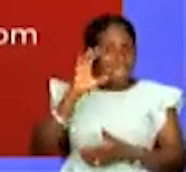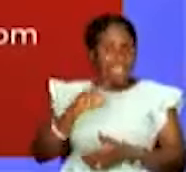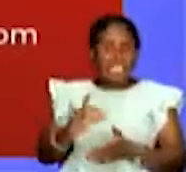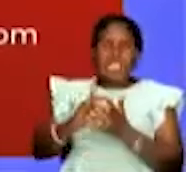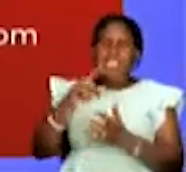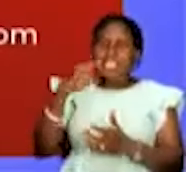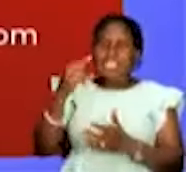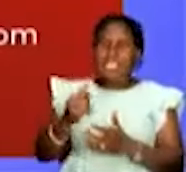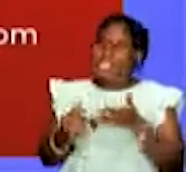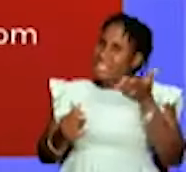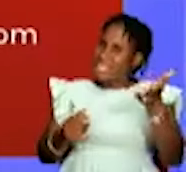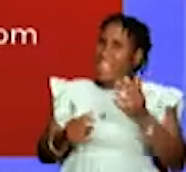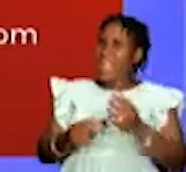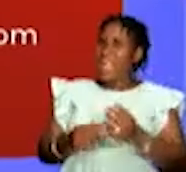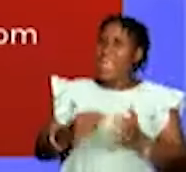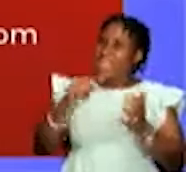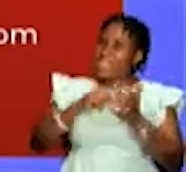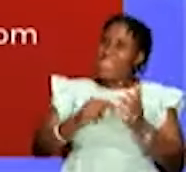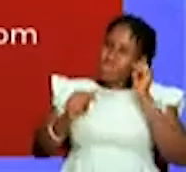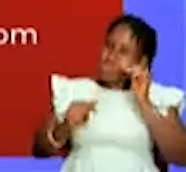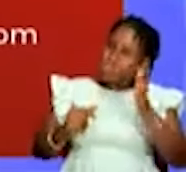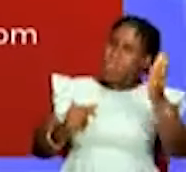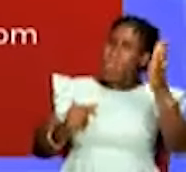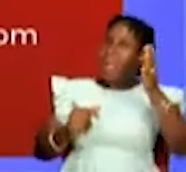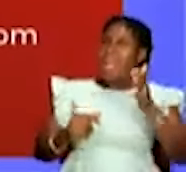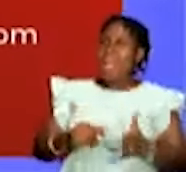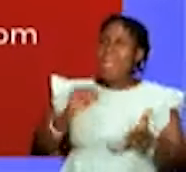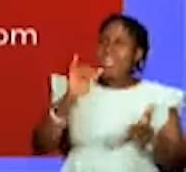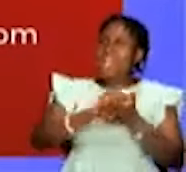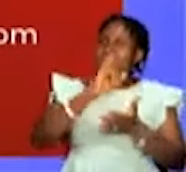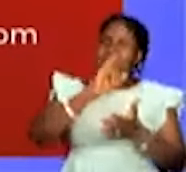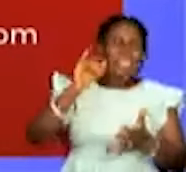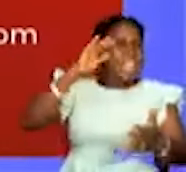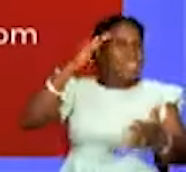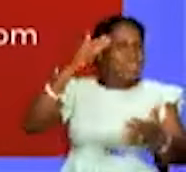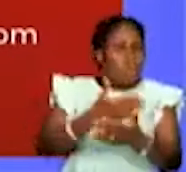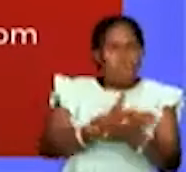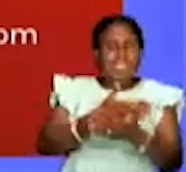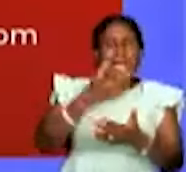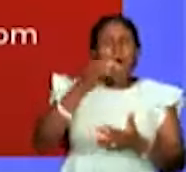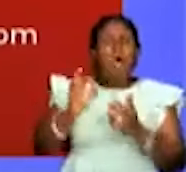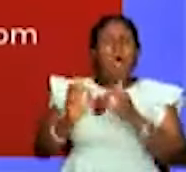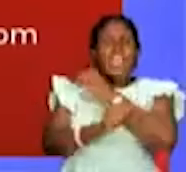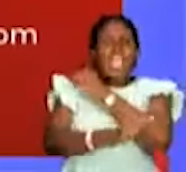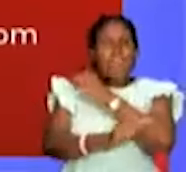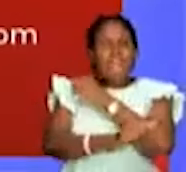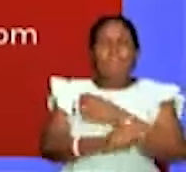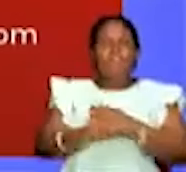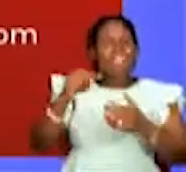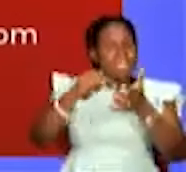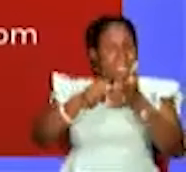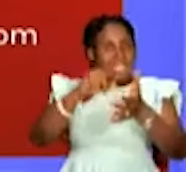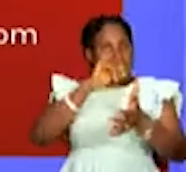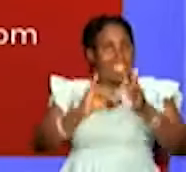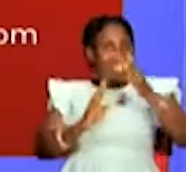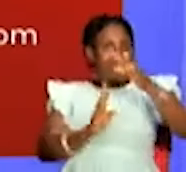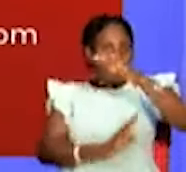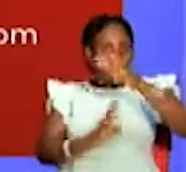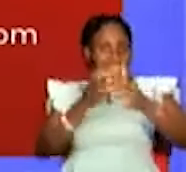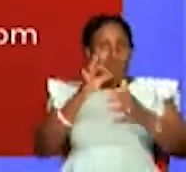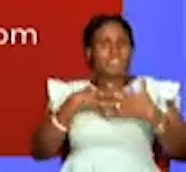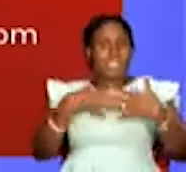woman, help me, being a daughter of Abraham. This is the basis.